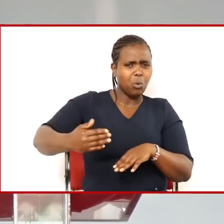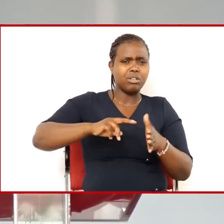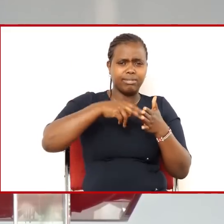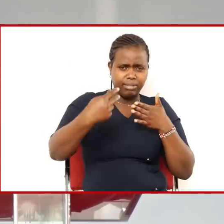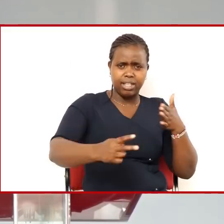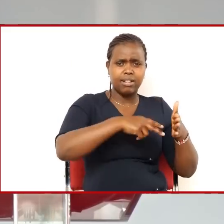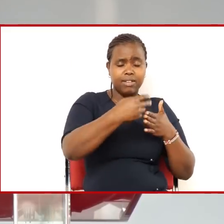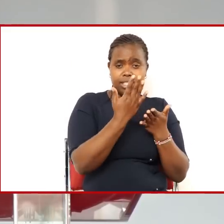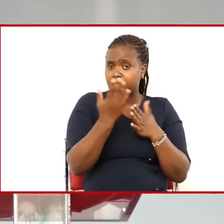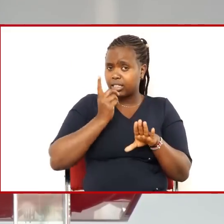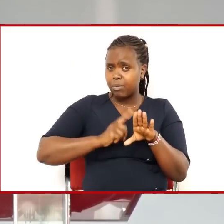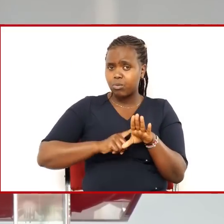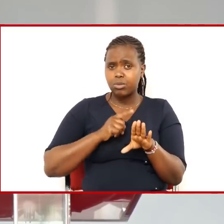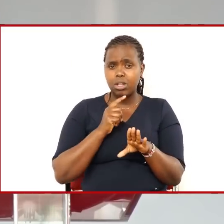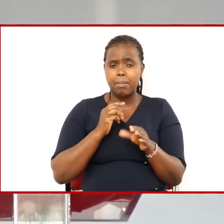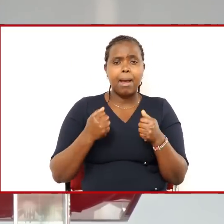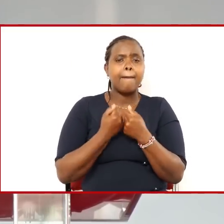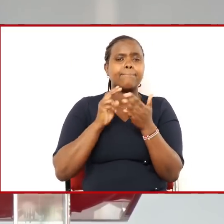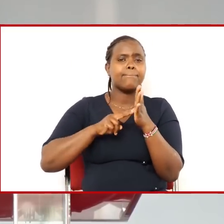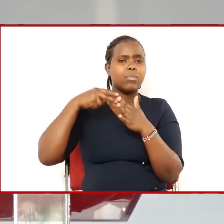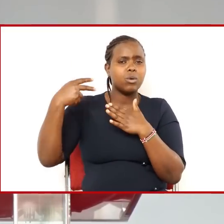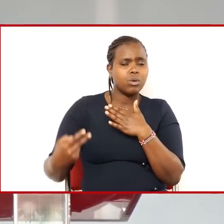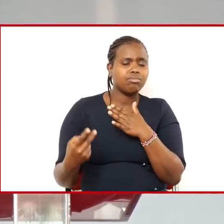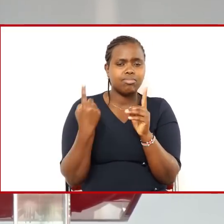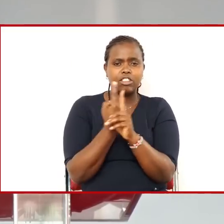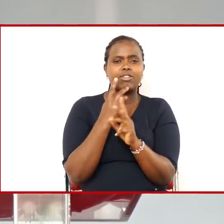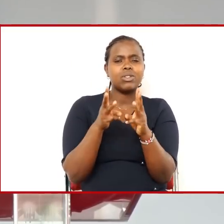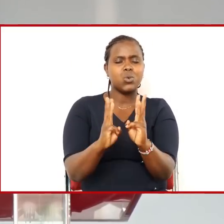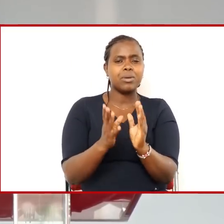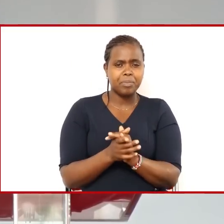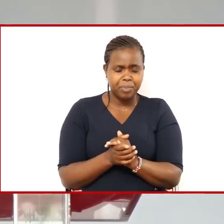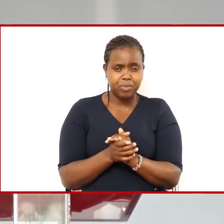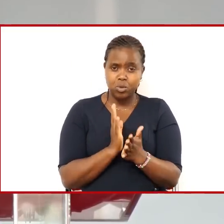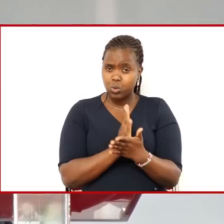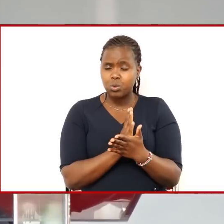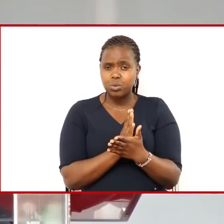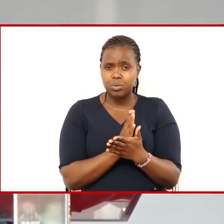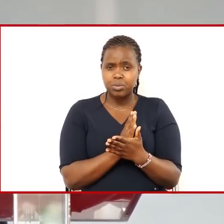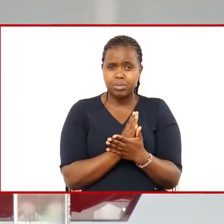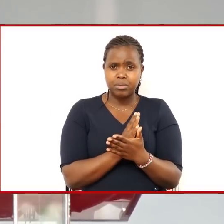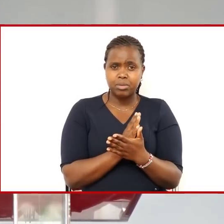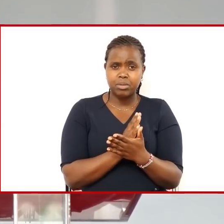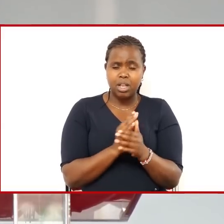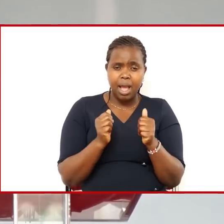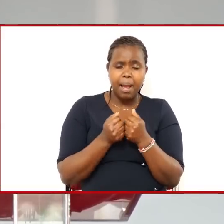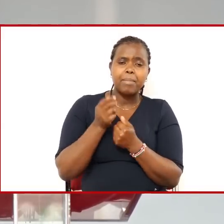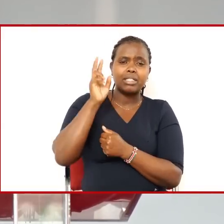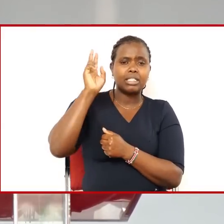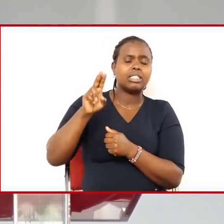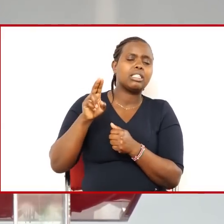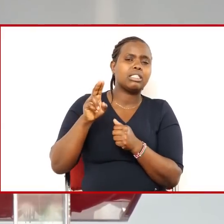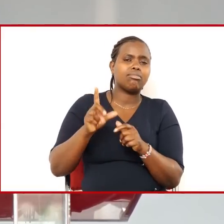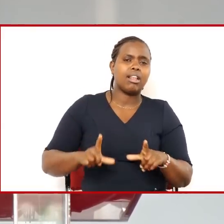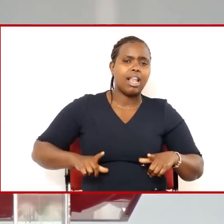And sometimes, we fail in a spectacular fashion. Of course, we see this in the lives